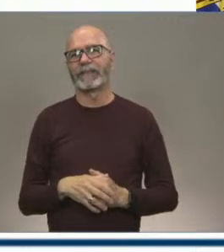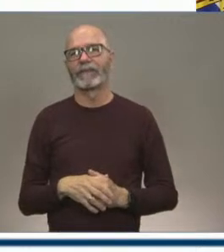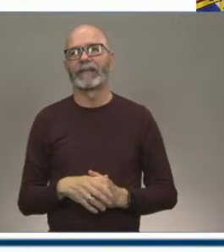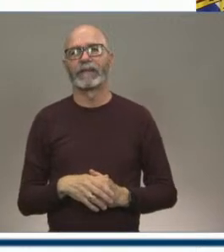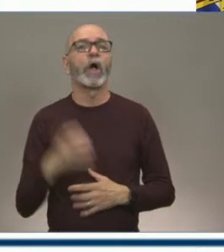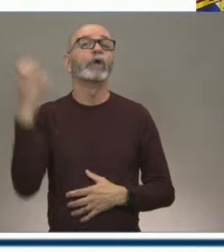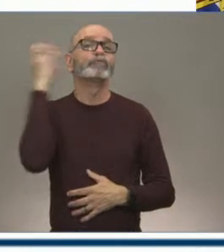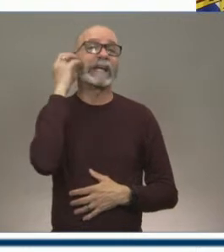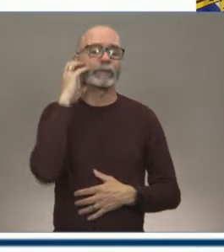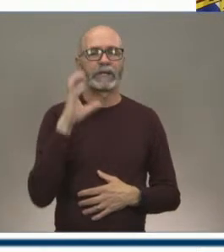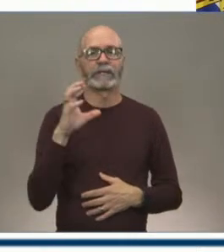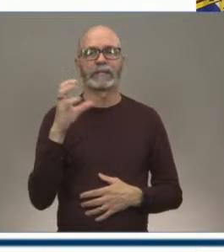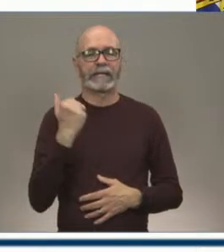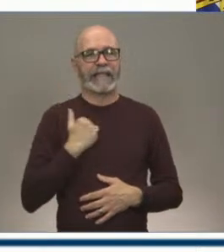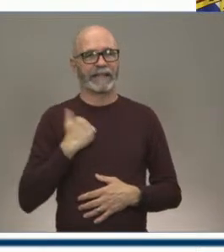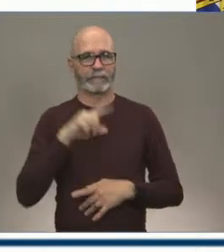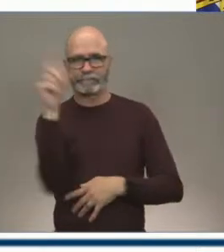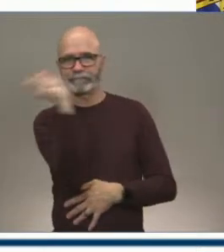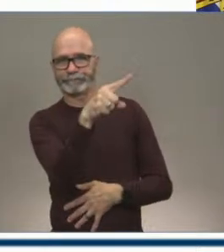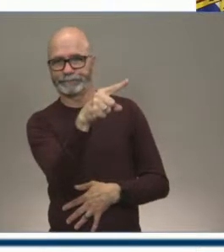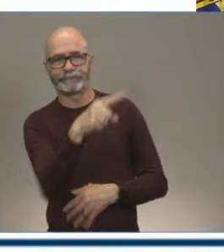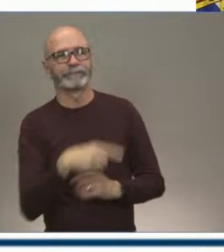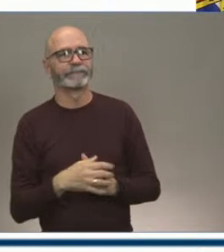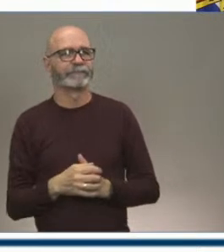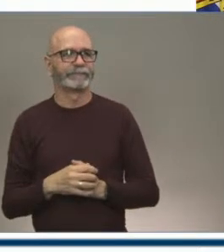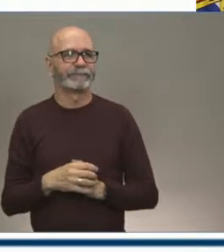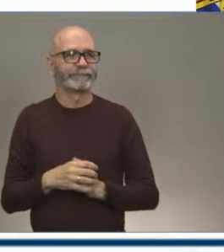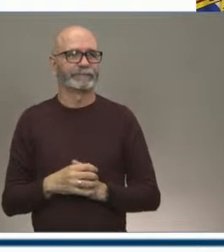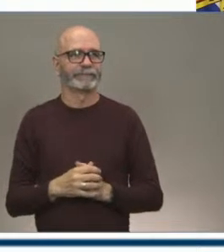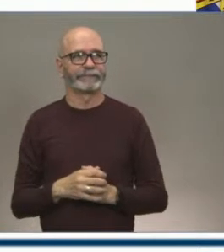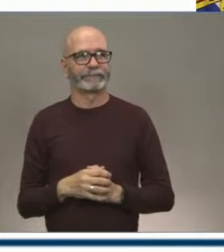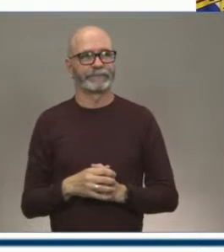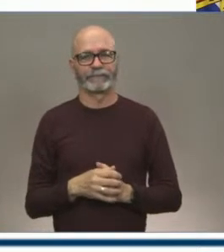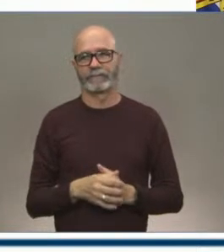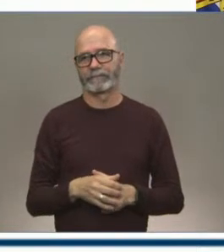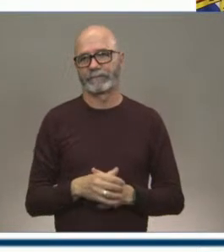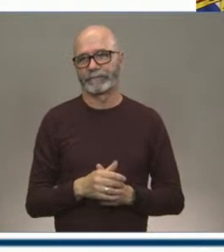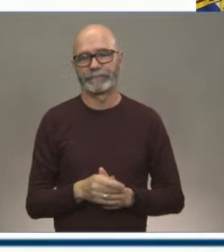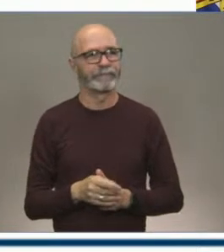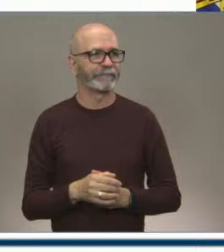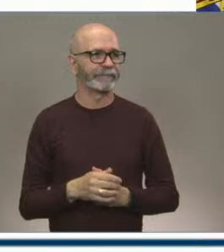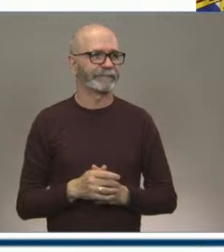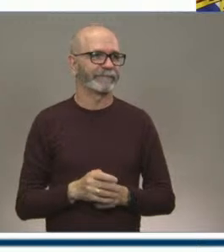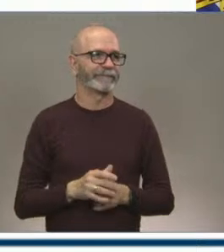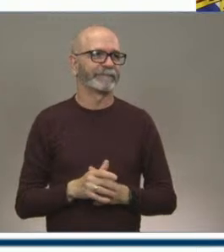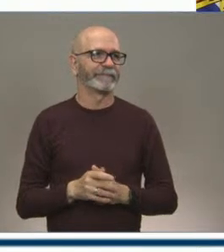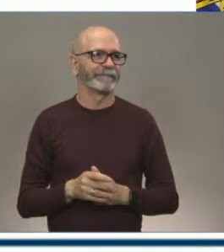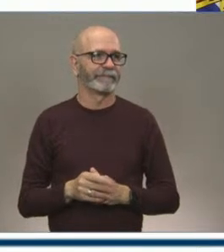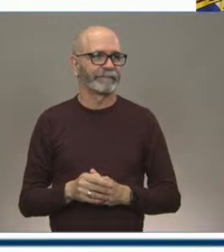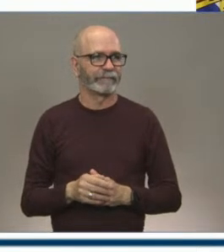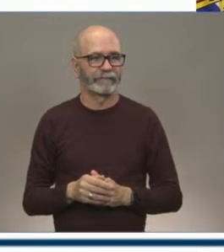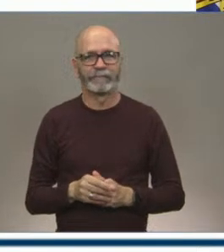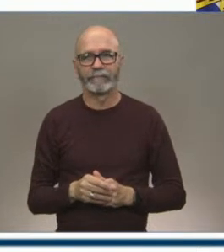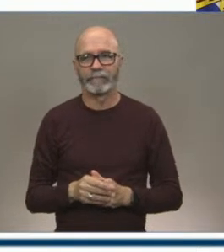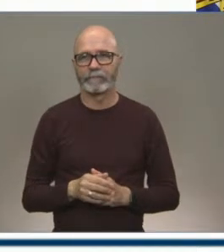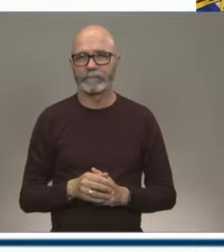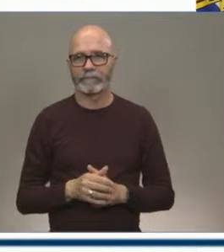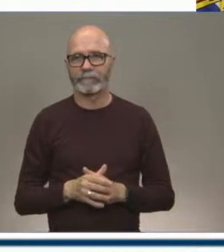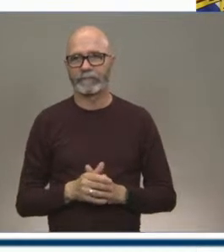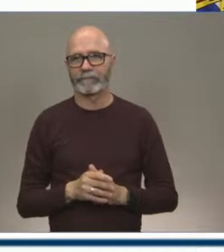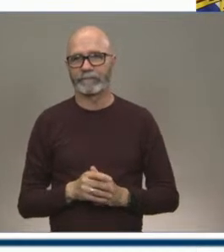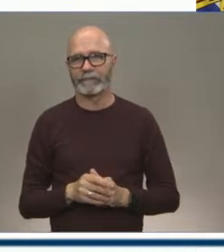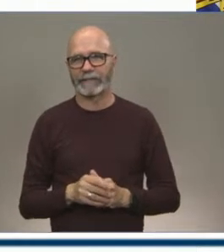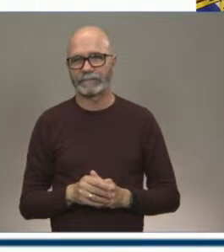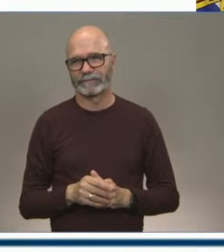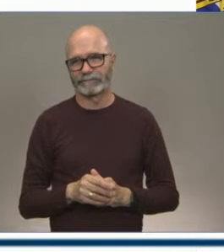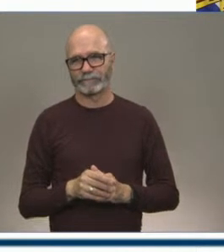Hi. My question would be for Dr. Strand. I'm sorry I missed the beginning of the period of questions,